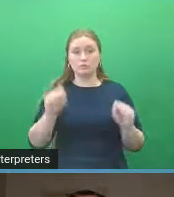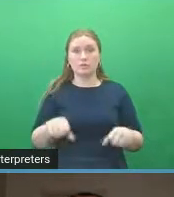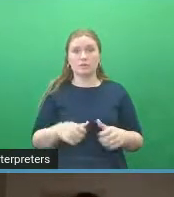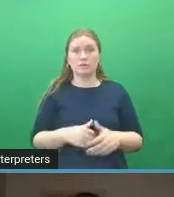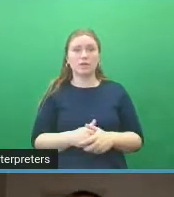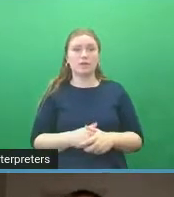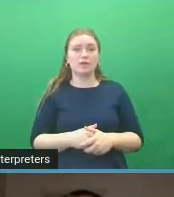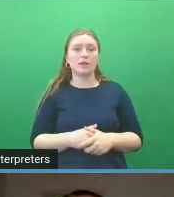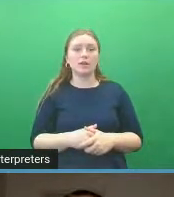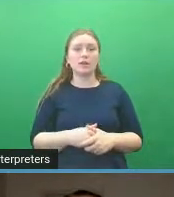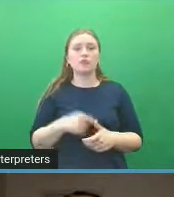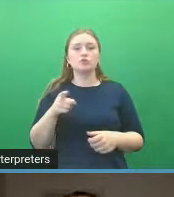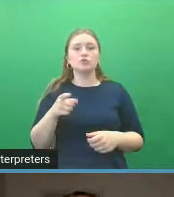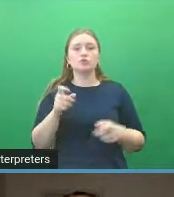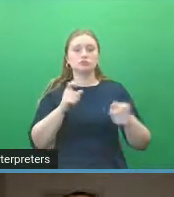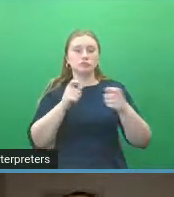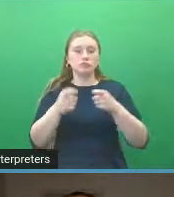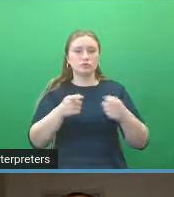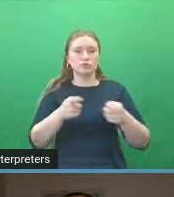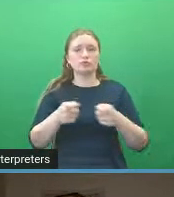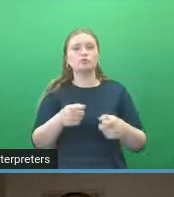to monitor the event and